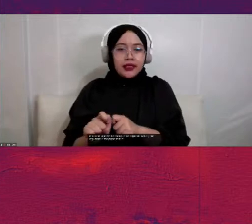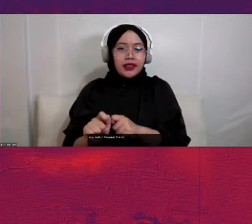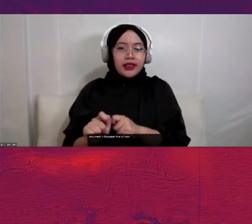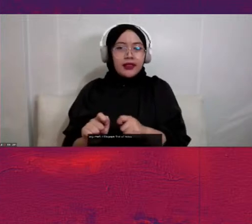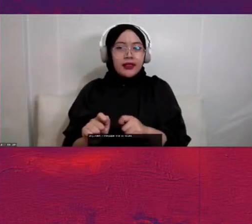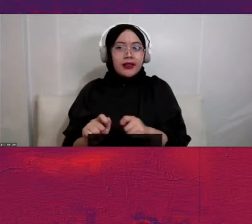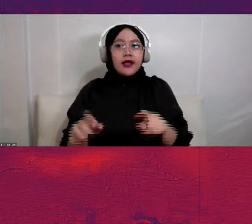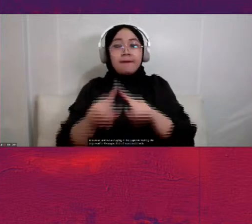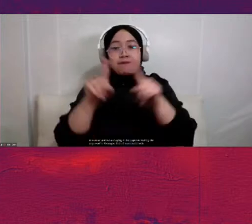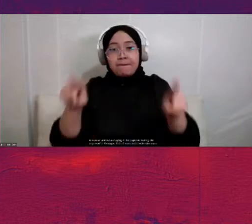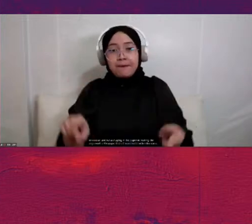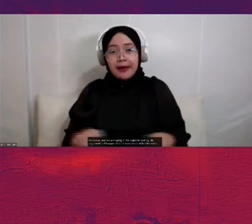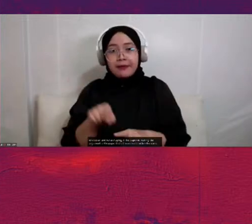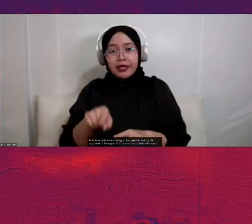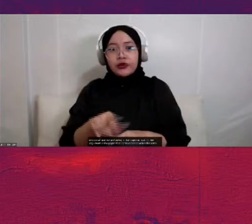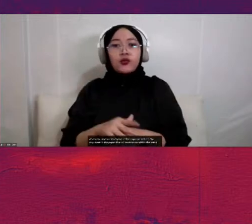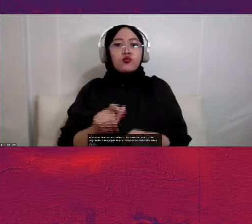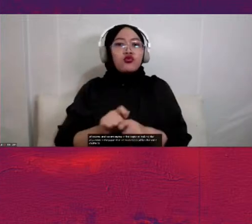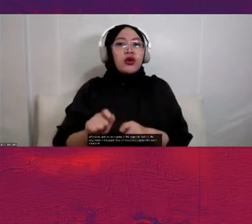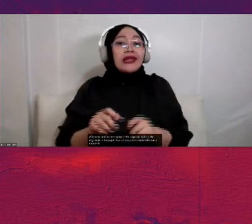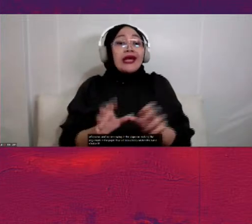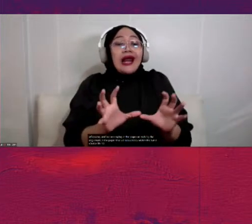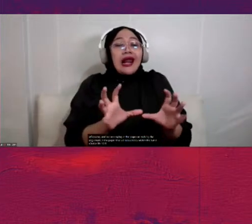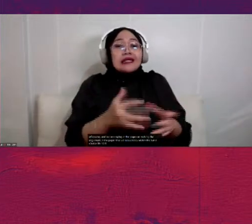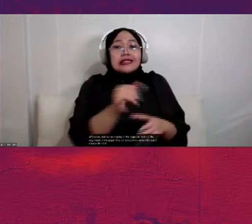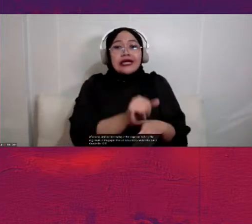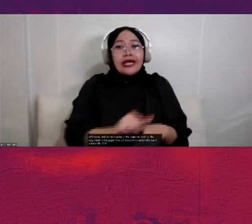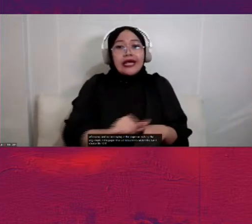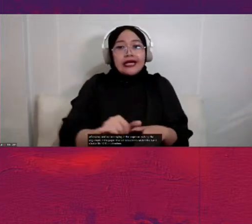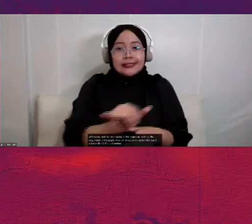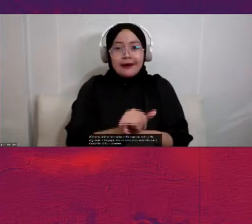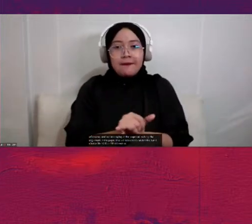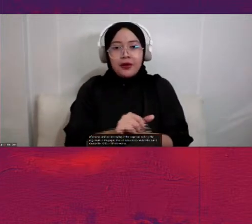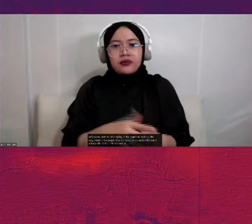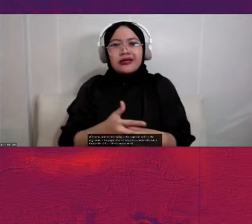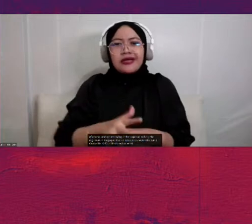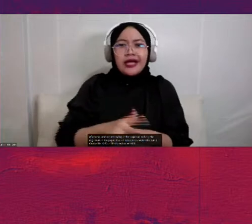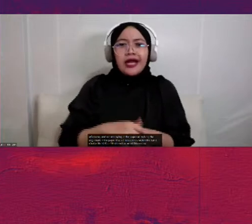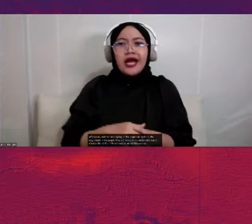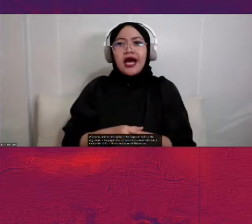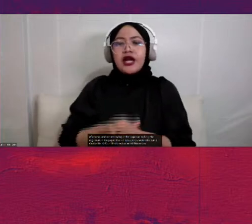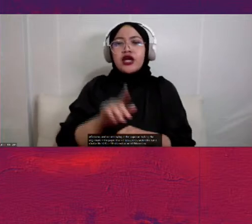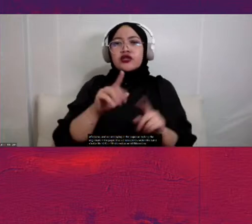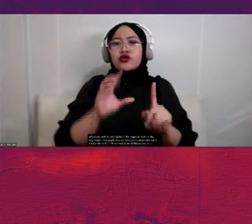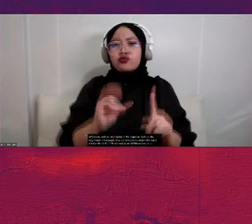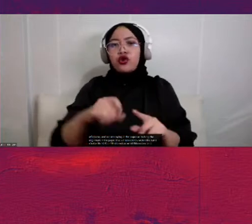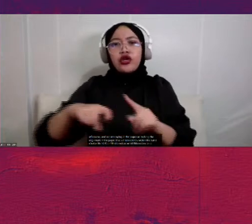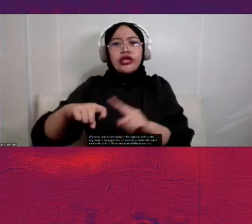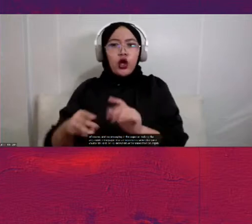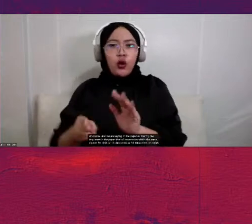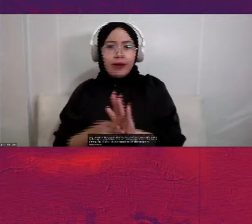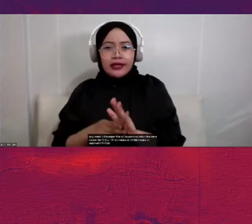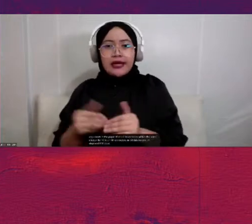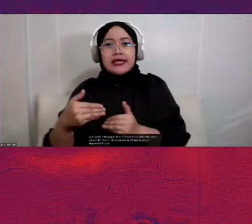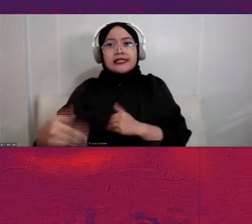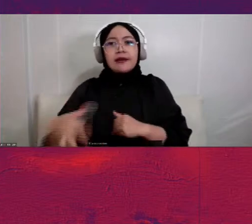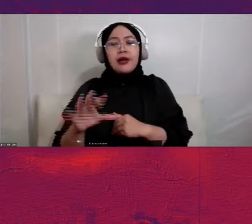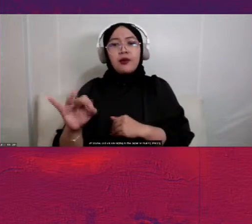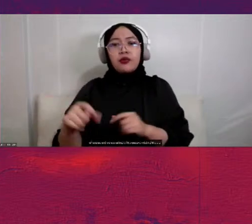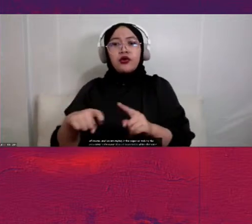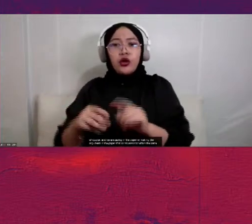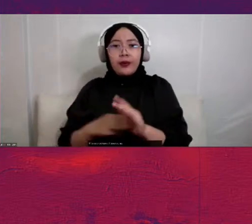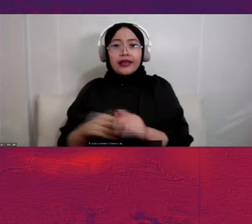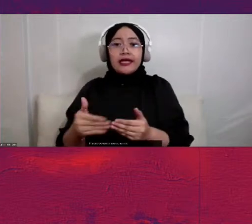all households within the same cluster, be it 10K or 10 kilometers or 50 kilometers, are deprived if a deprivation